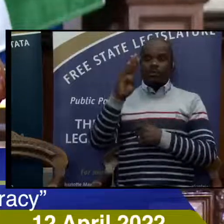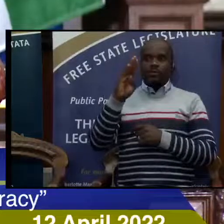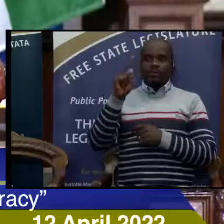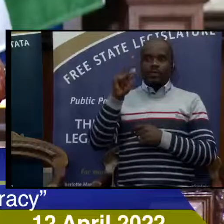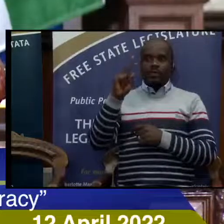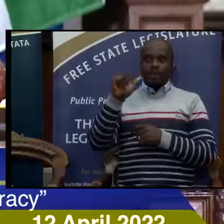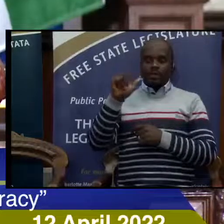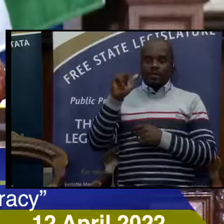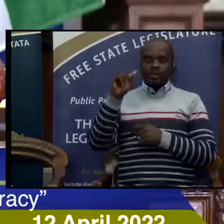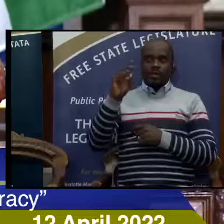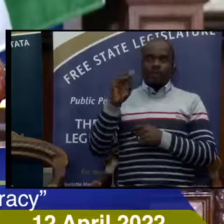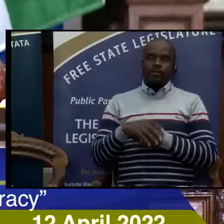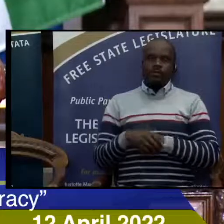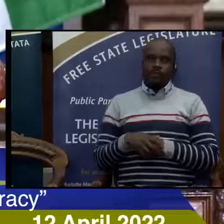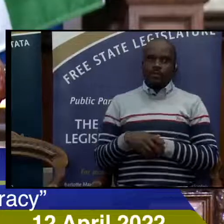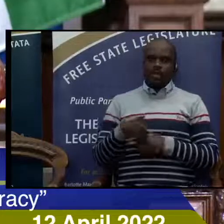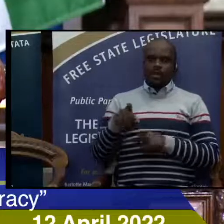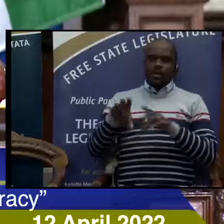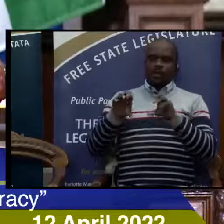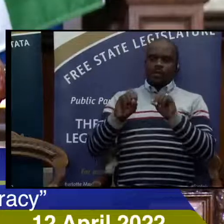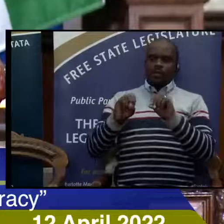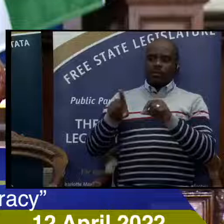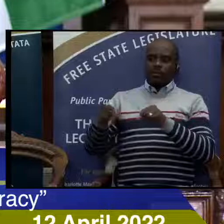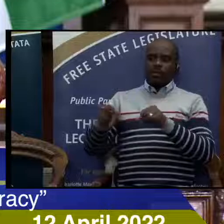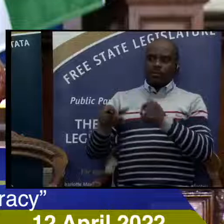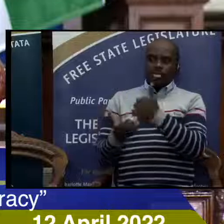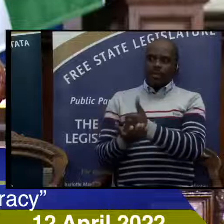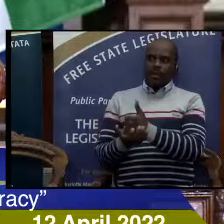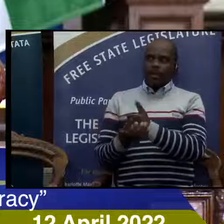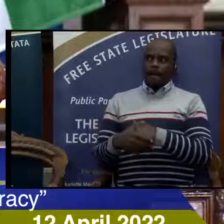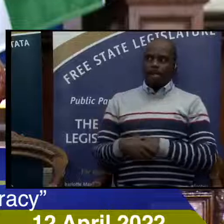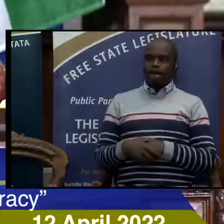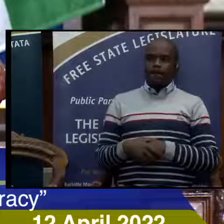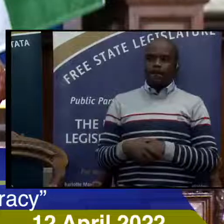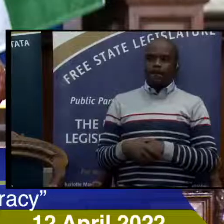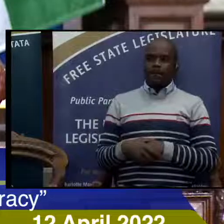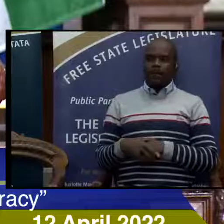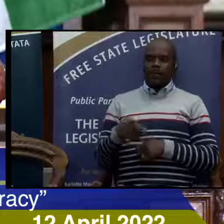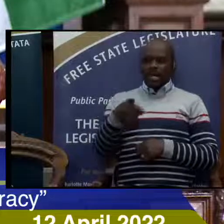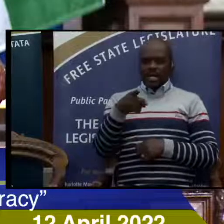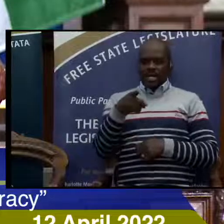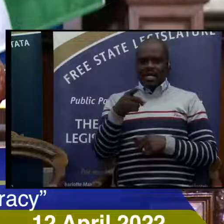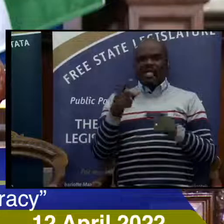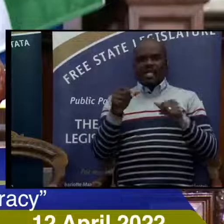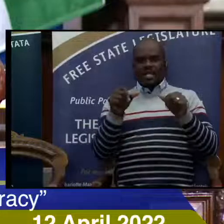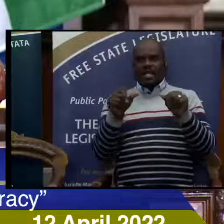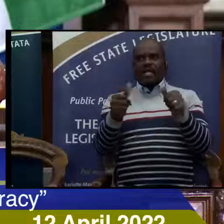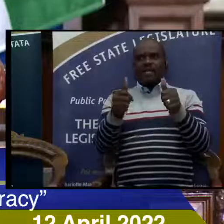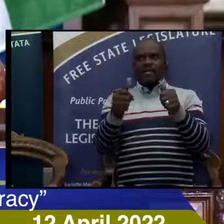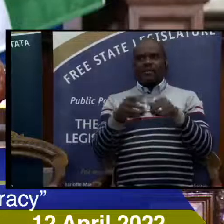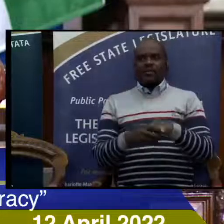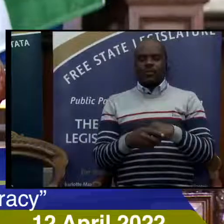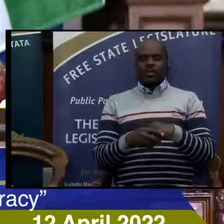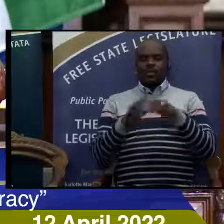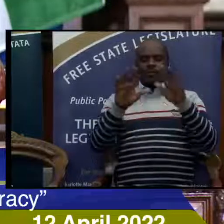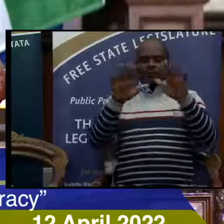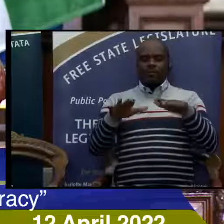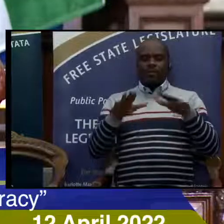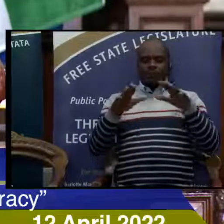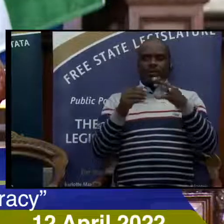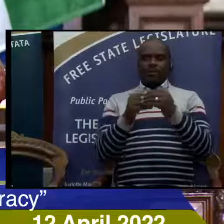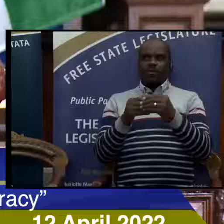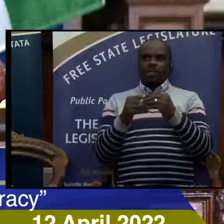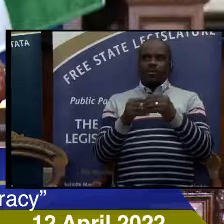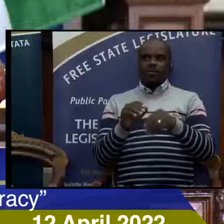Honorable Speaker, is it still parliamentary for a member to refer, saying people are